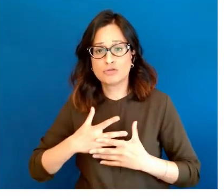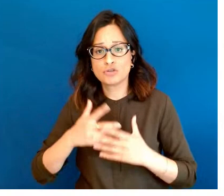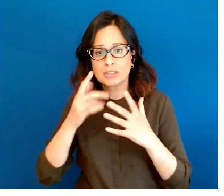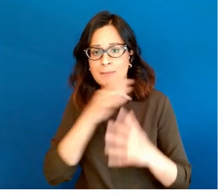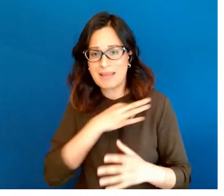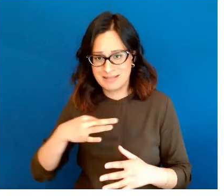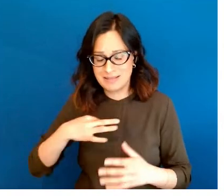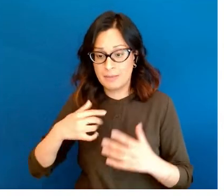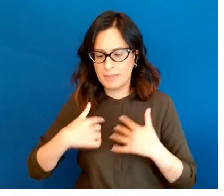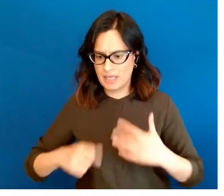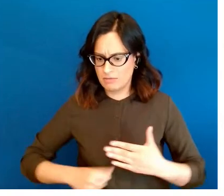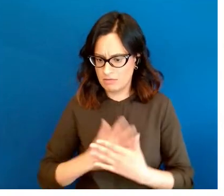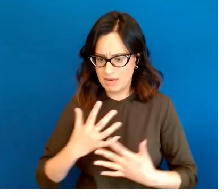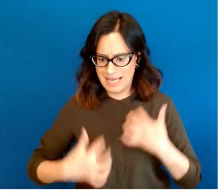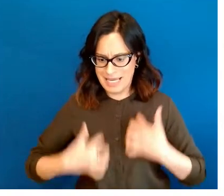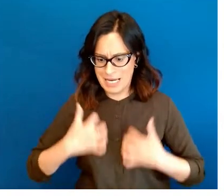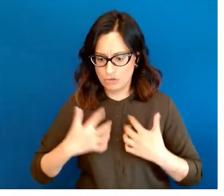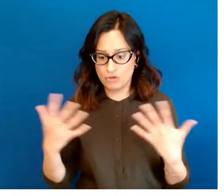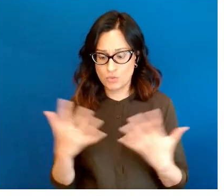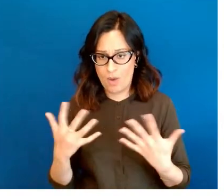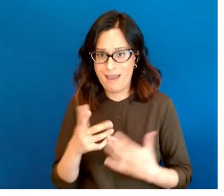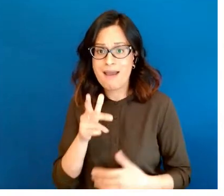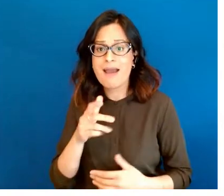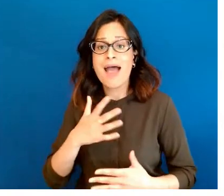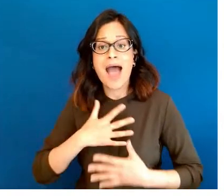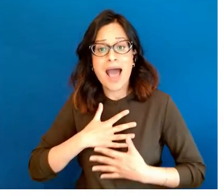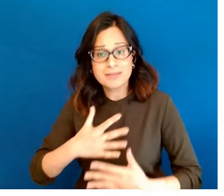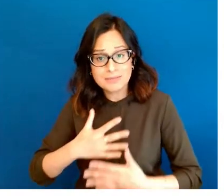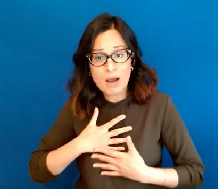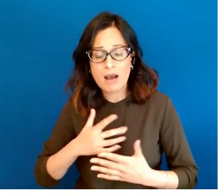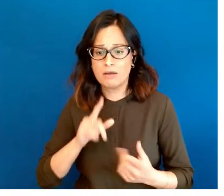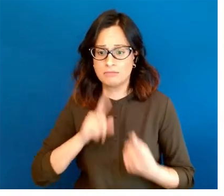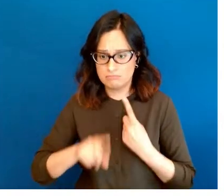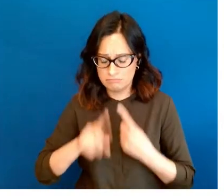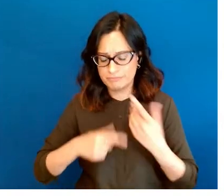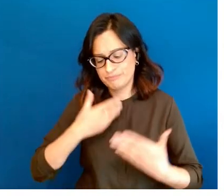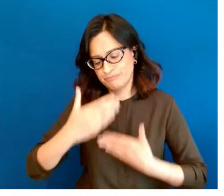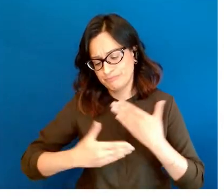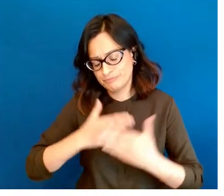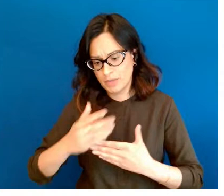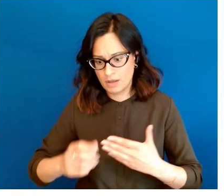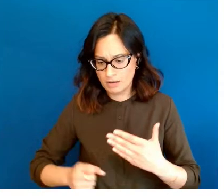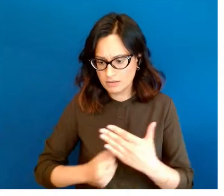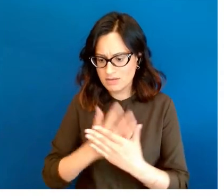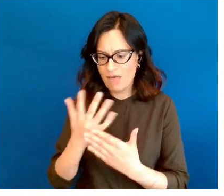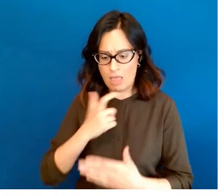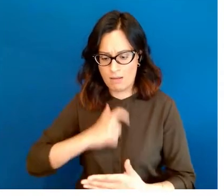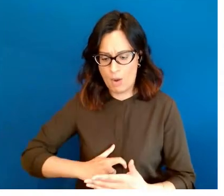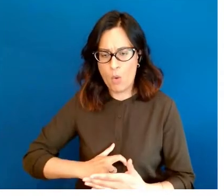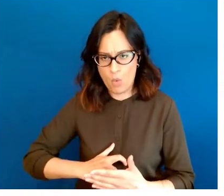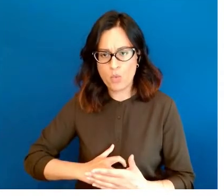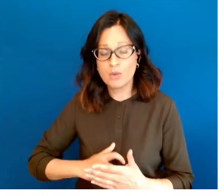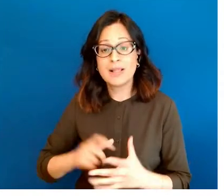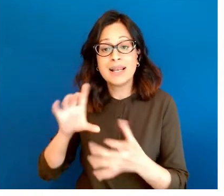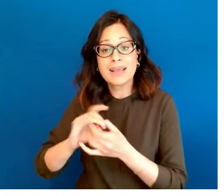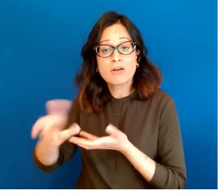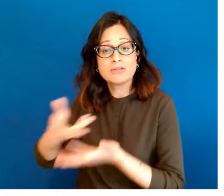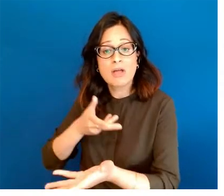interest in allergy and asthma through my research. And when I first developed a consultant post,